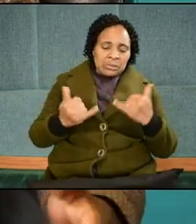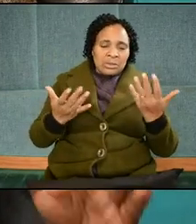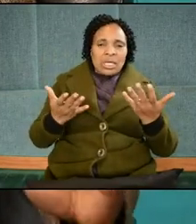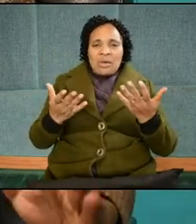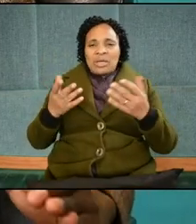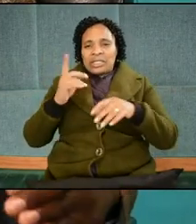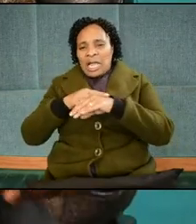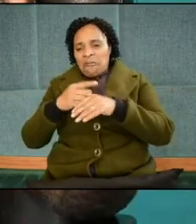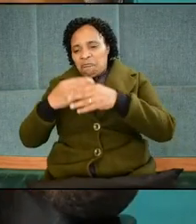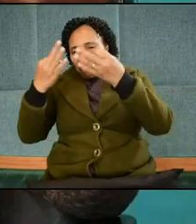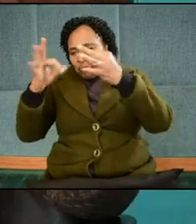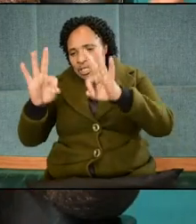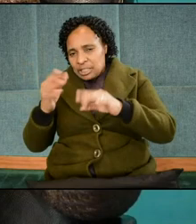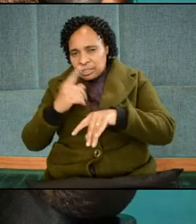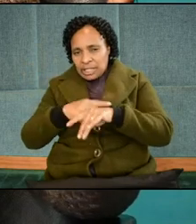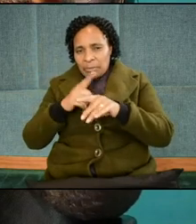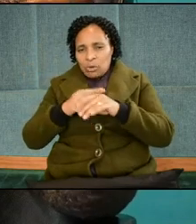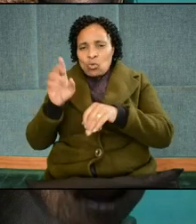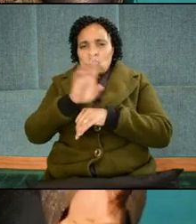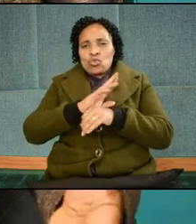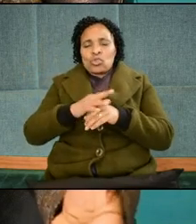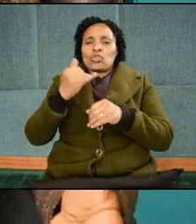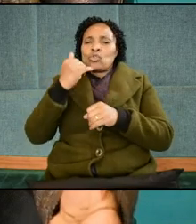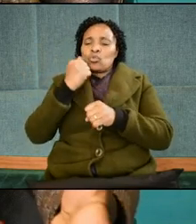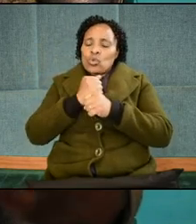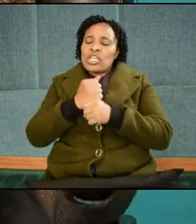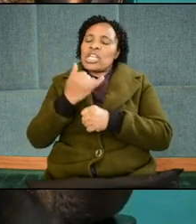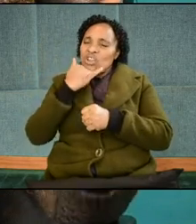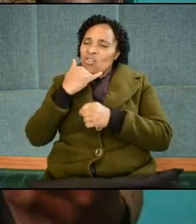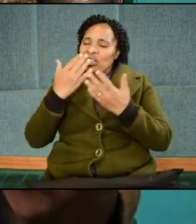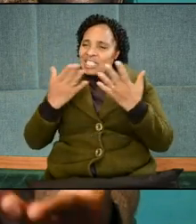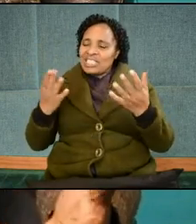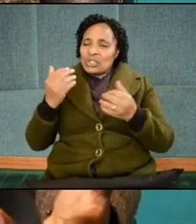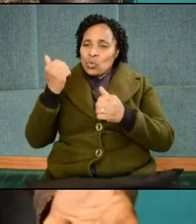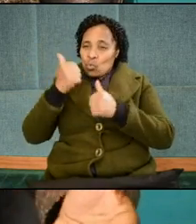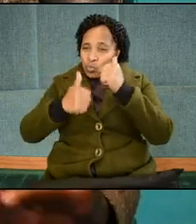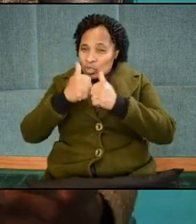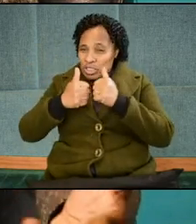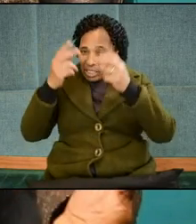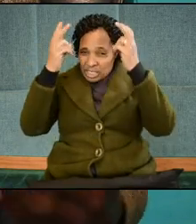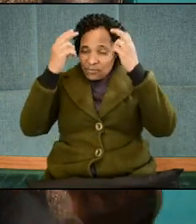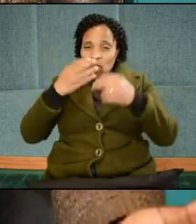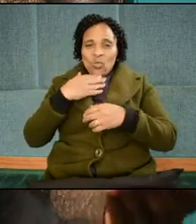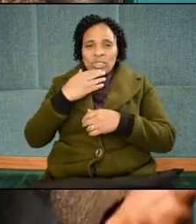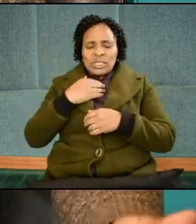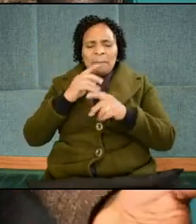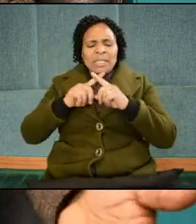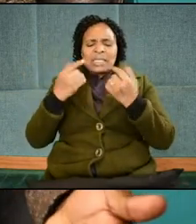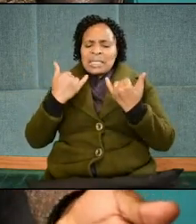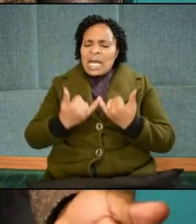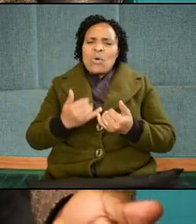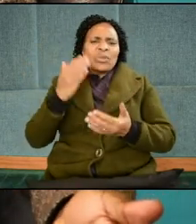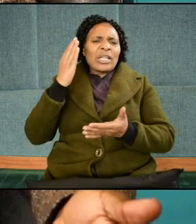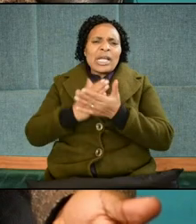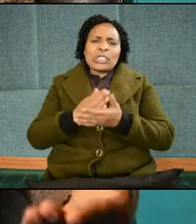time can mostly be spent doing the wrong things that the devil wants. But what are some of the right ways we can spend our leisure time? What do